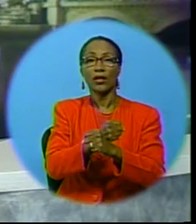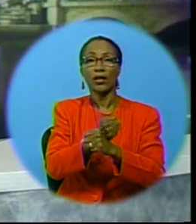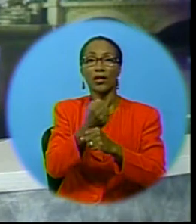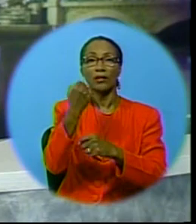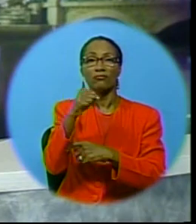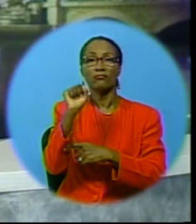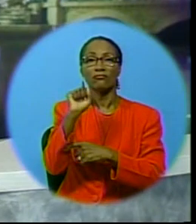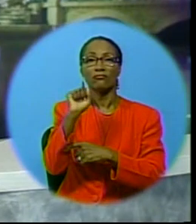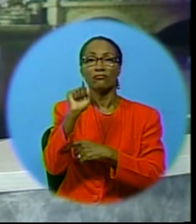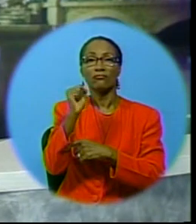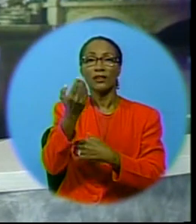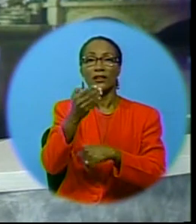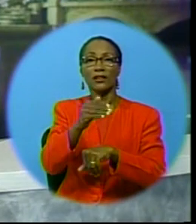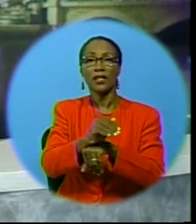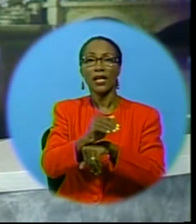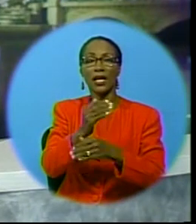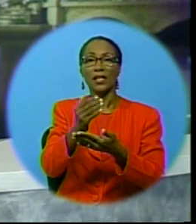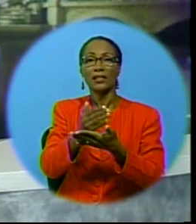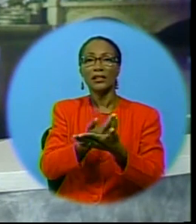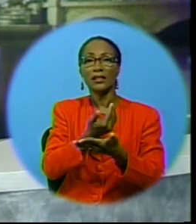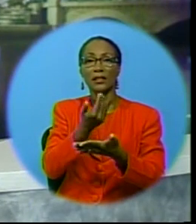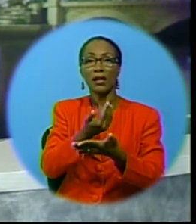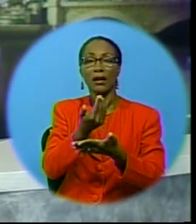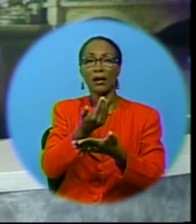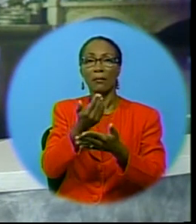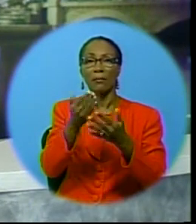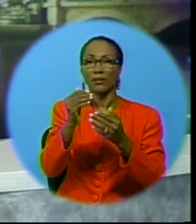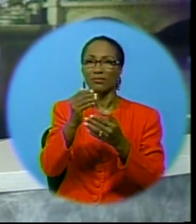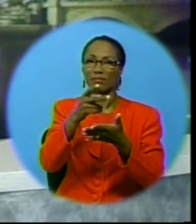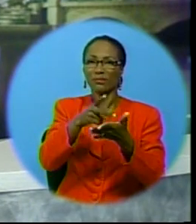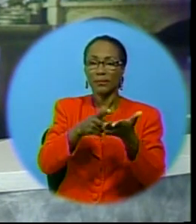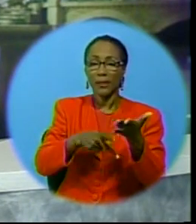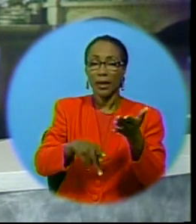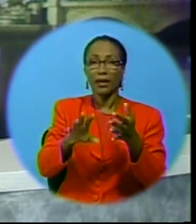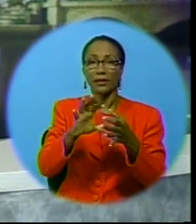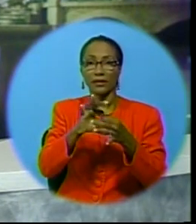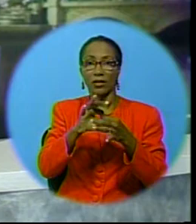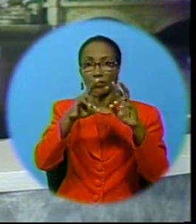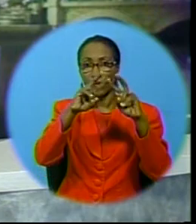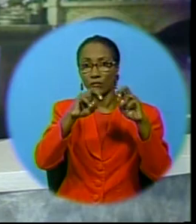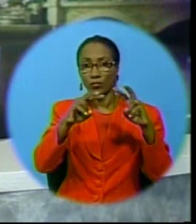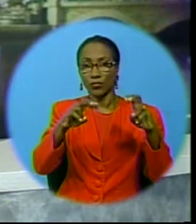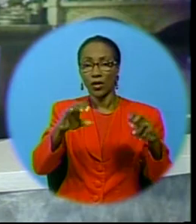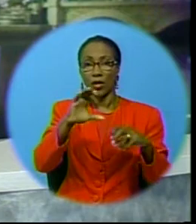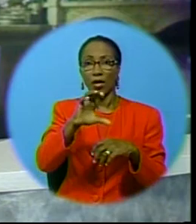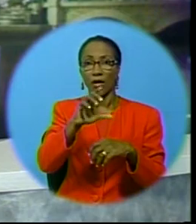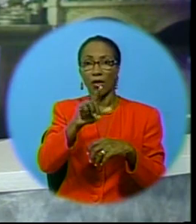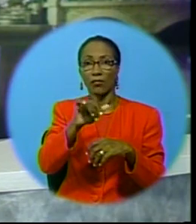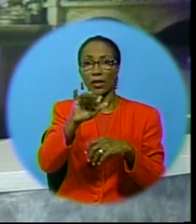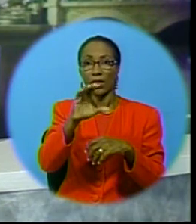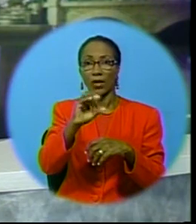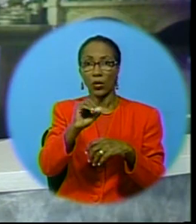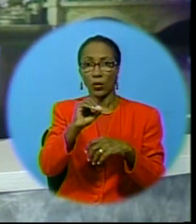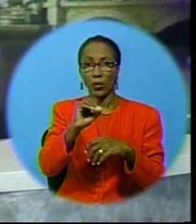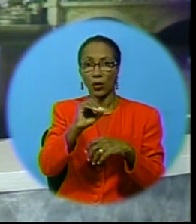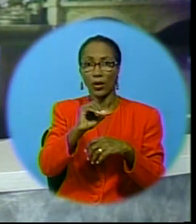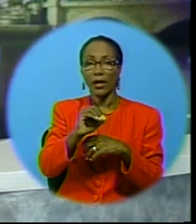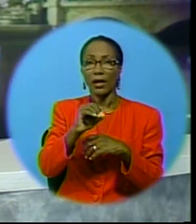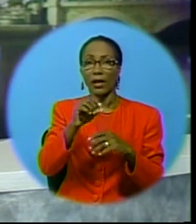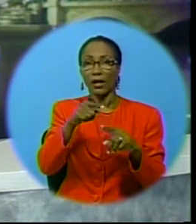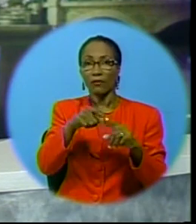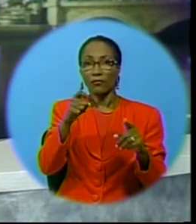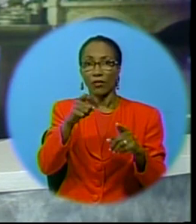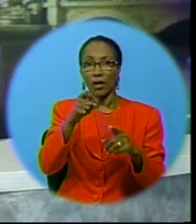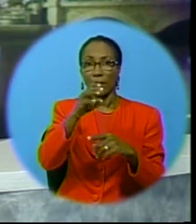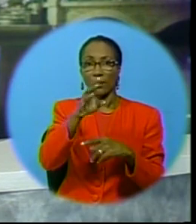some aspects of the forensic audit of CLICO recently released by Deloitte, the judicial managers, for what is